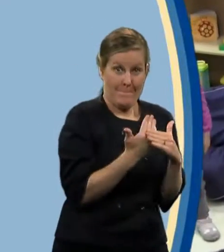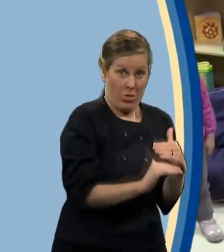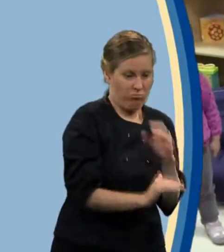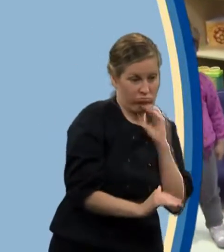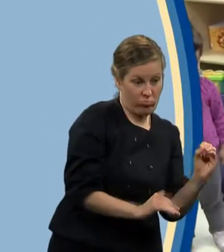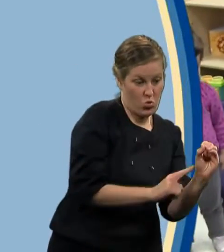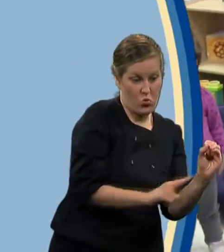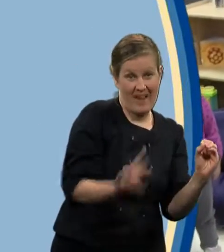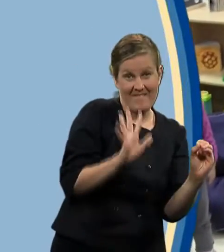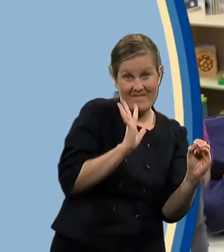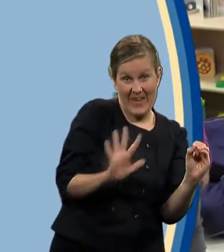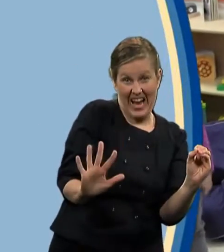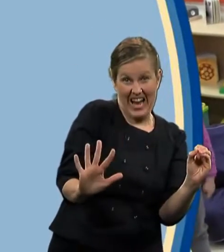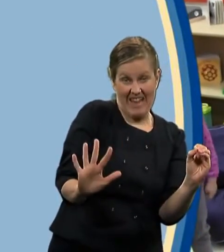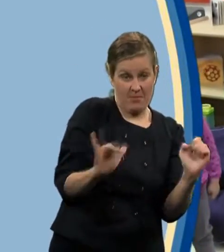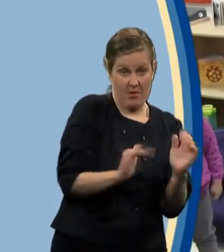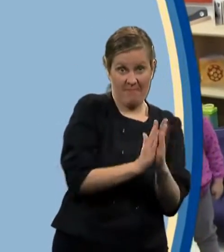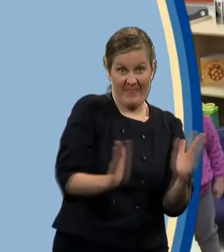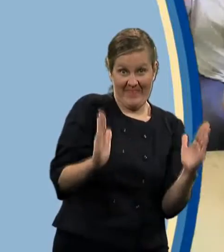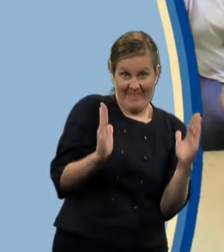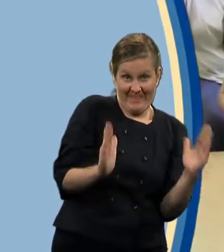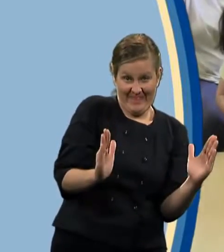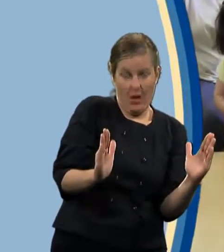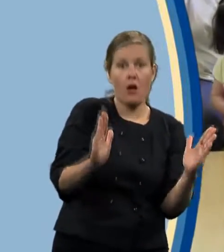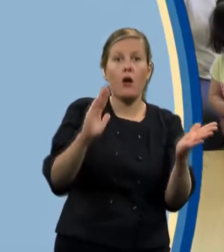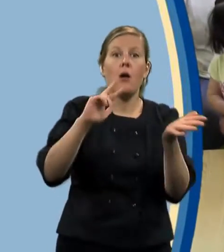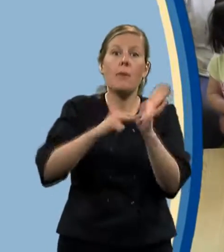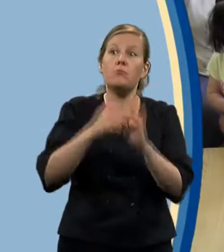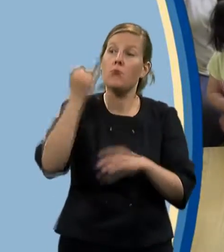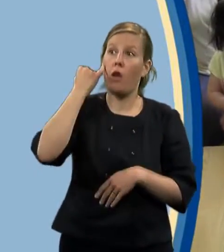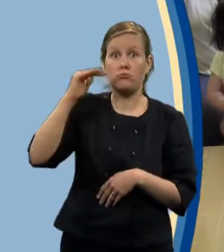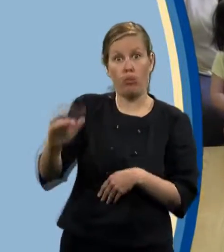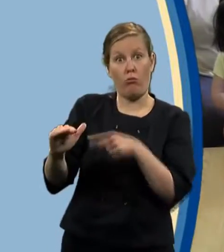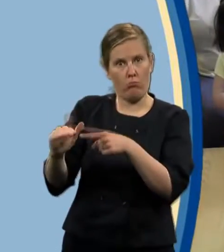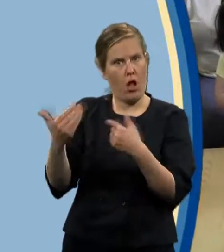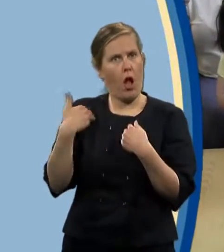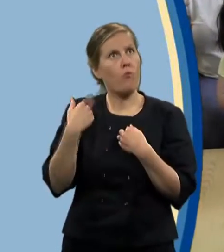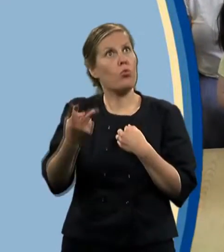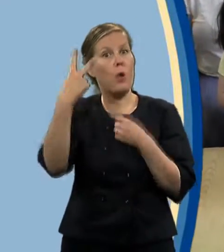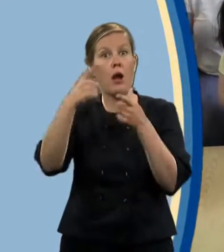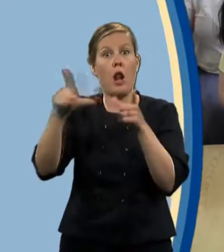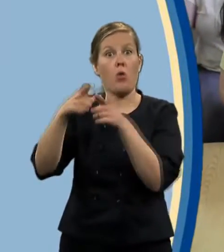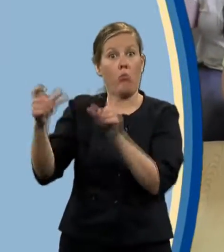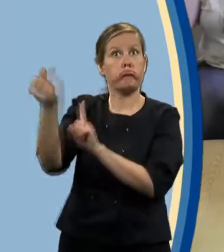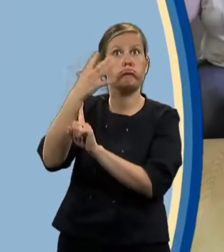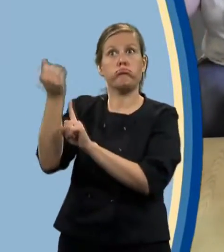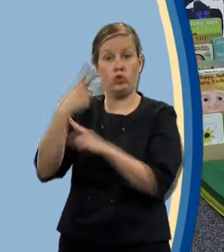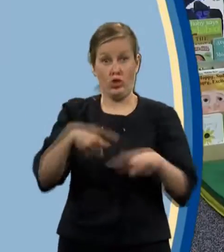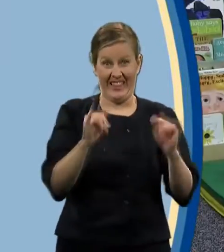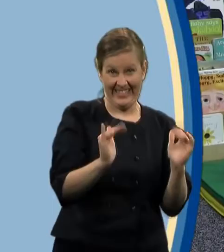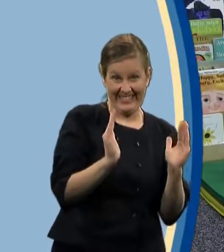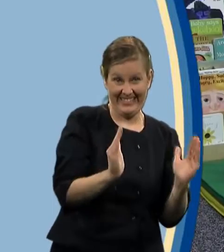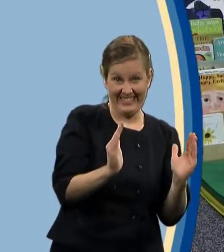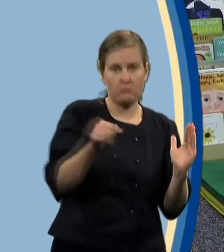the most optimal human language acquisition occurs from birth to age 5. And that if a child has